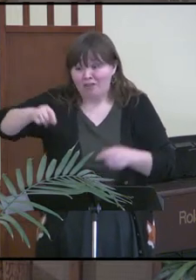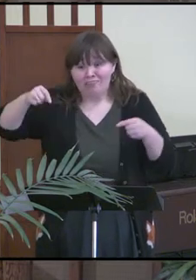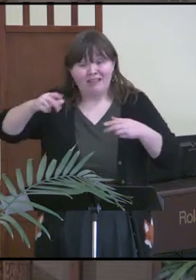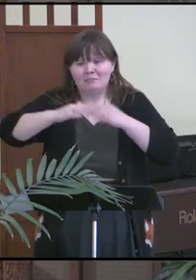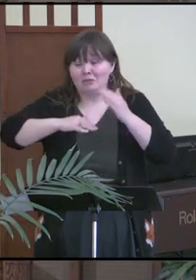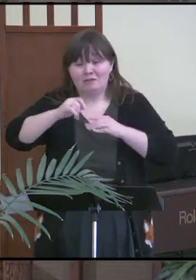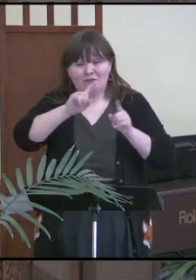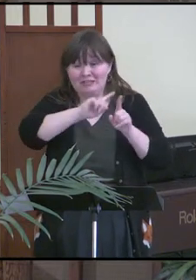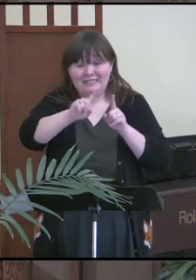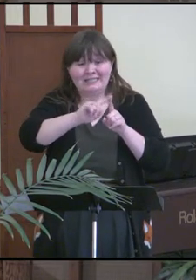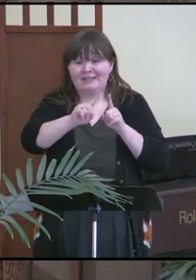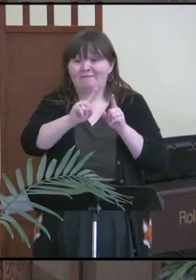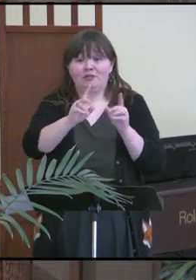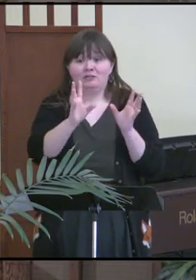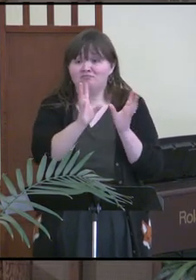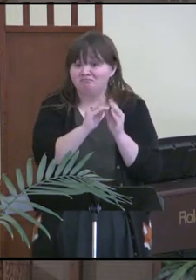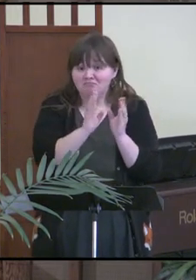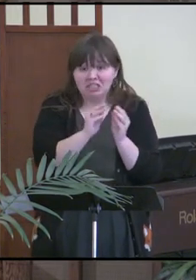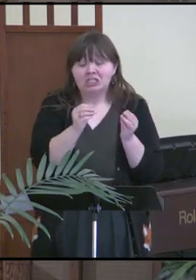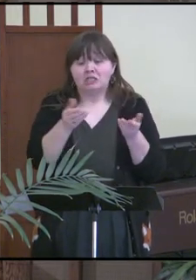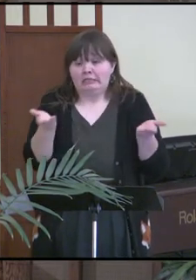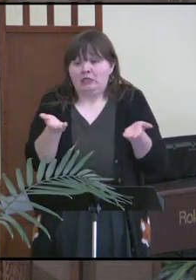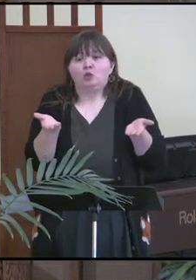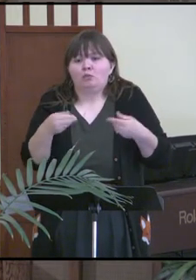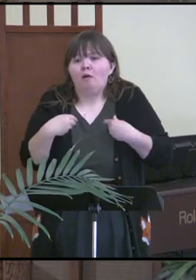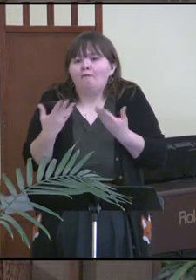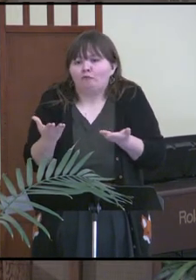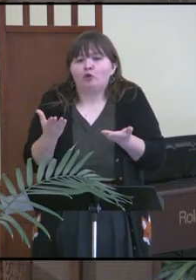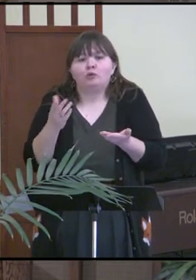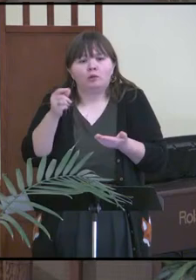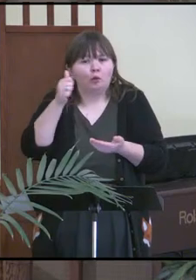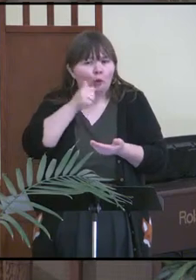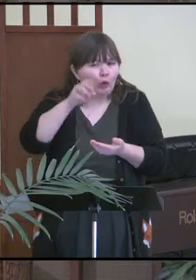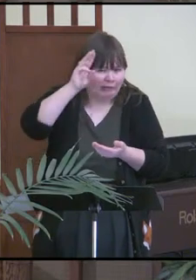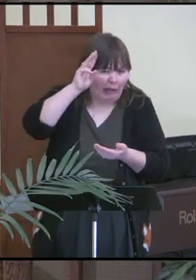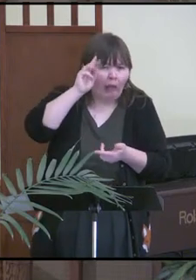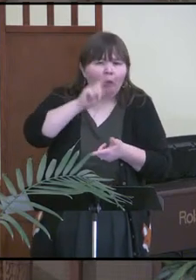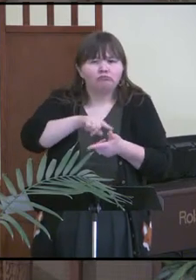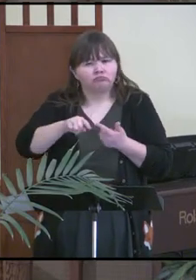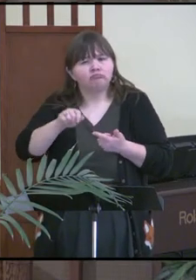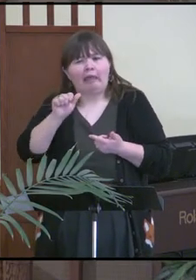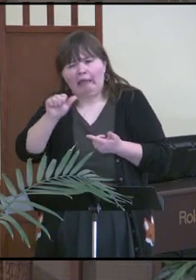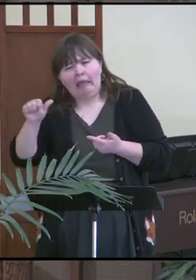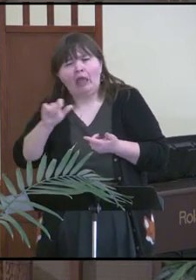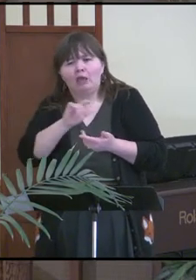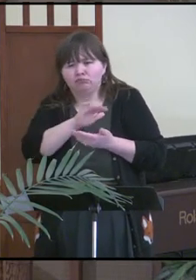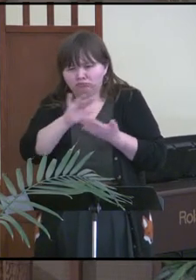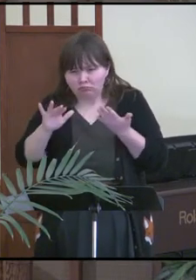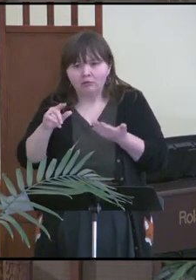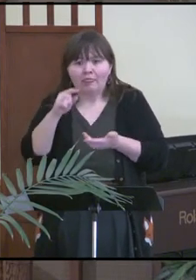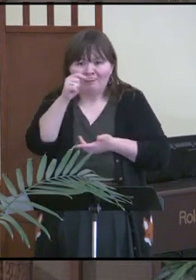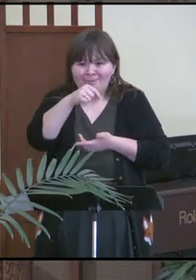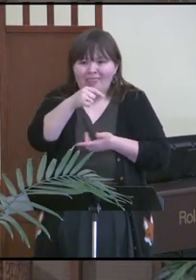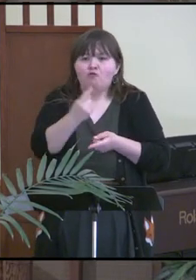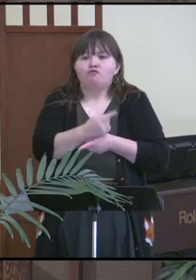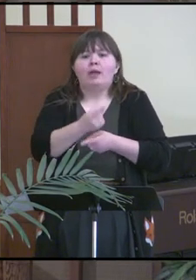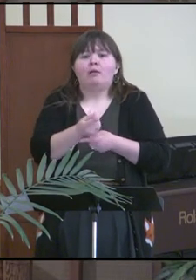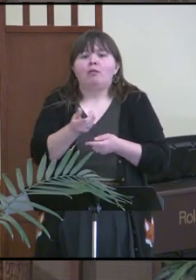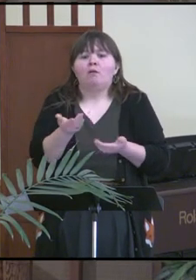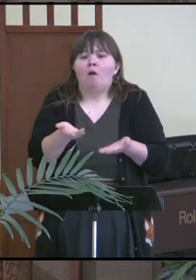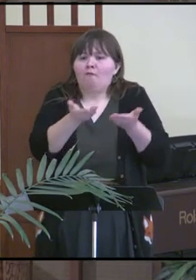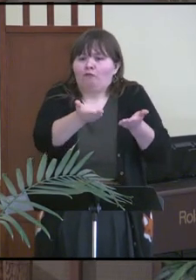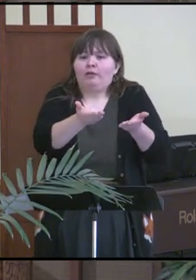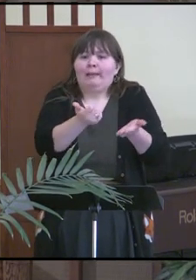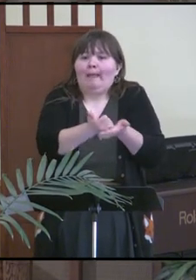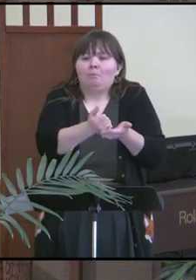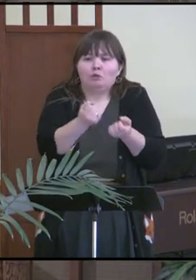different services that are offered here in this space. So your regular offering helps support that and supports all of